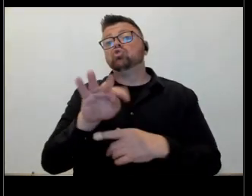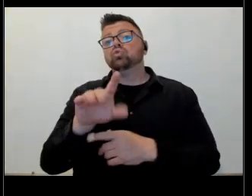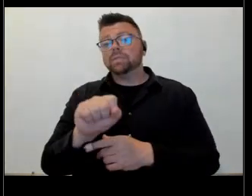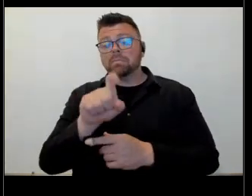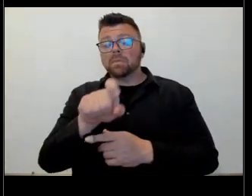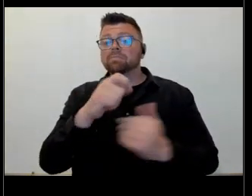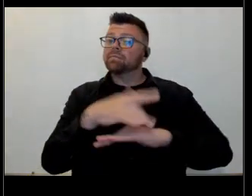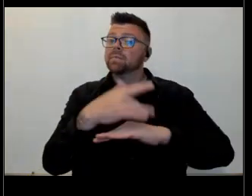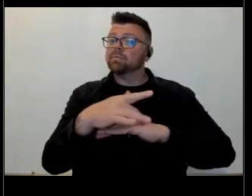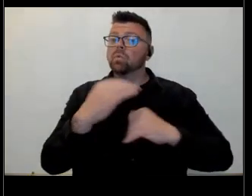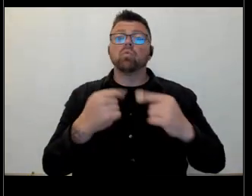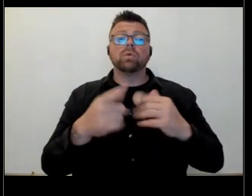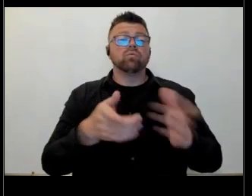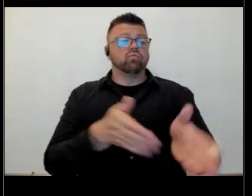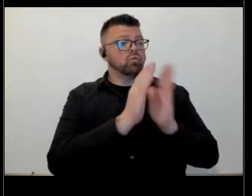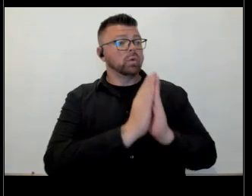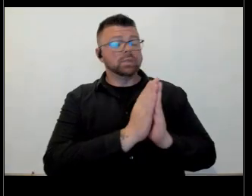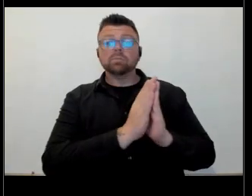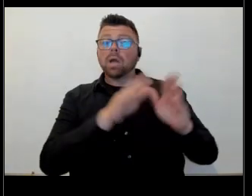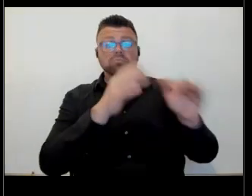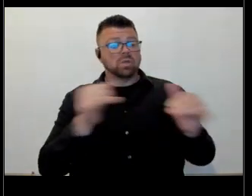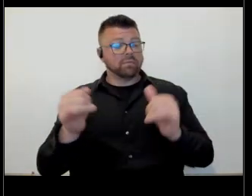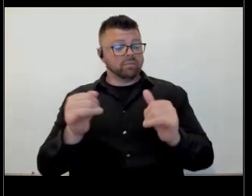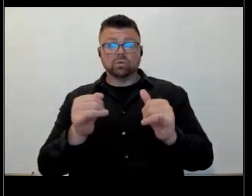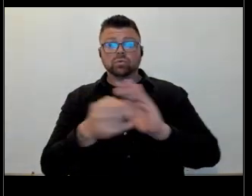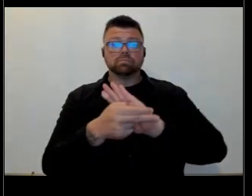by persons with disabilities.